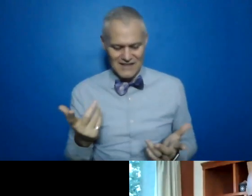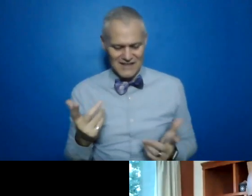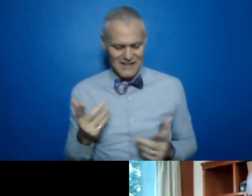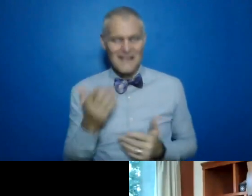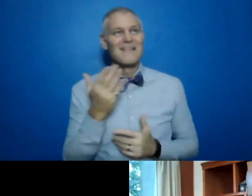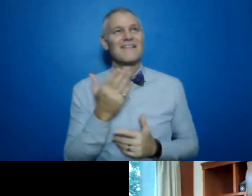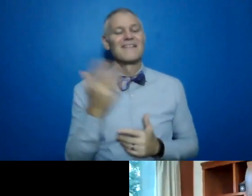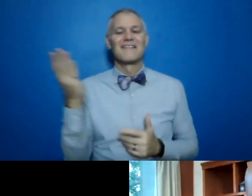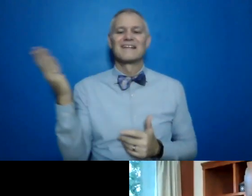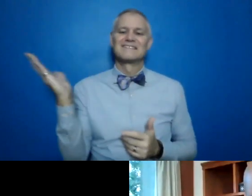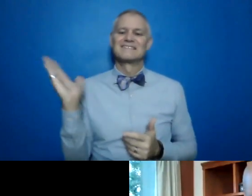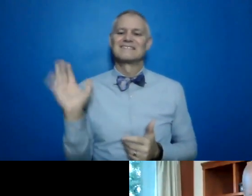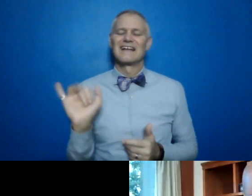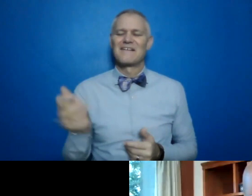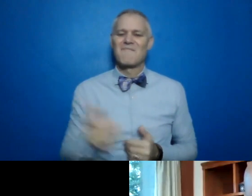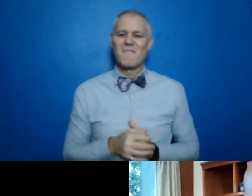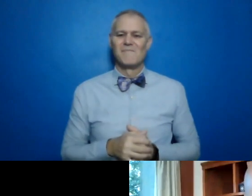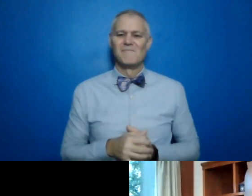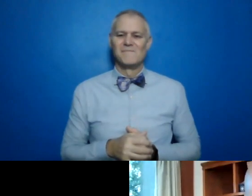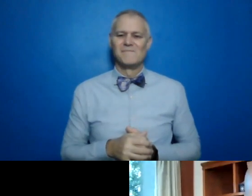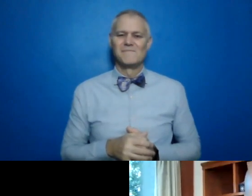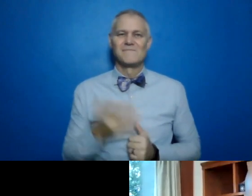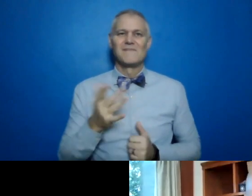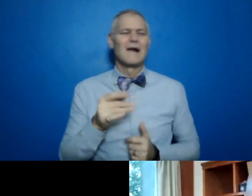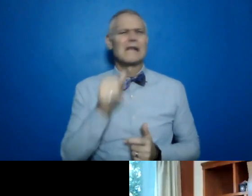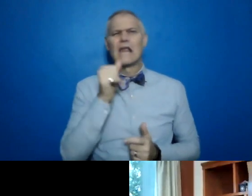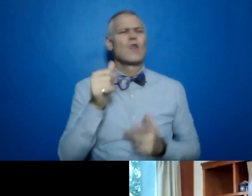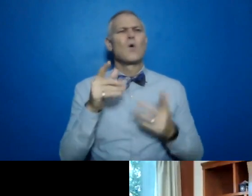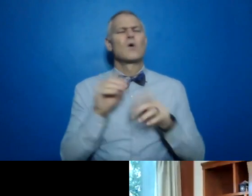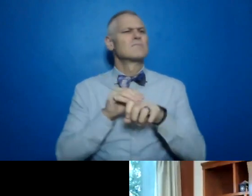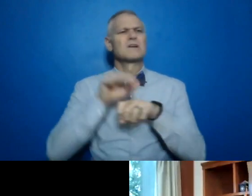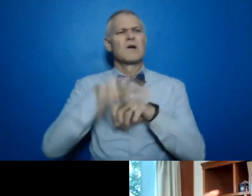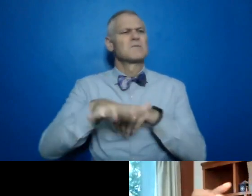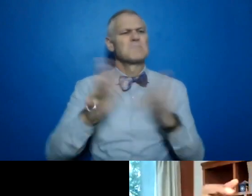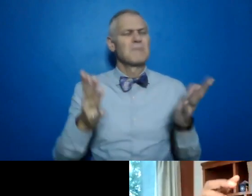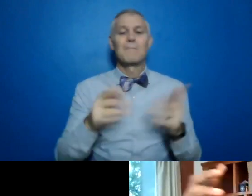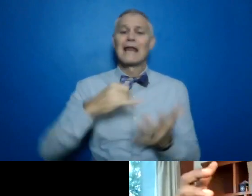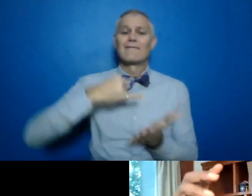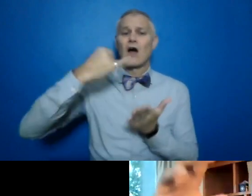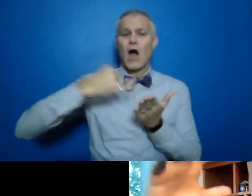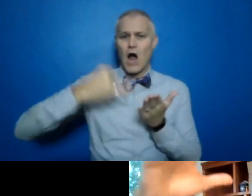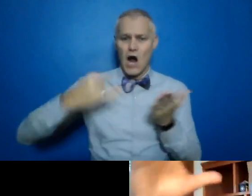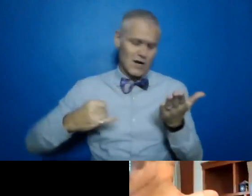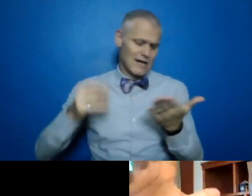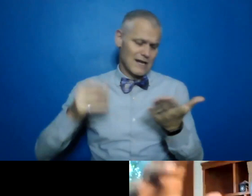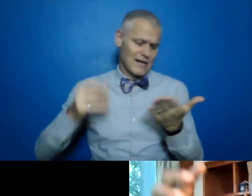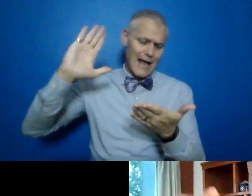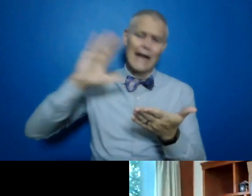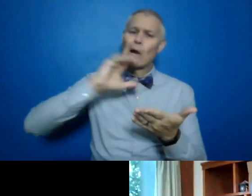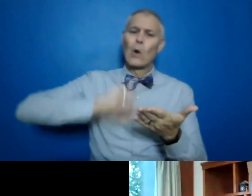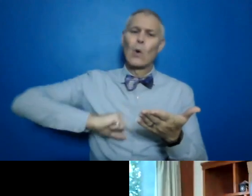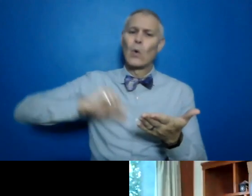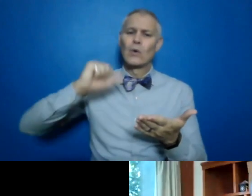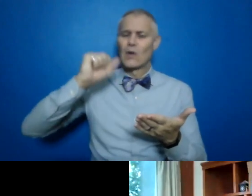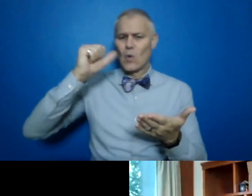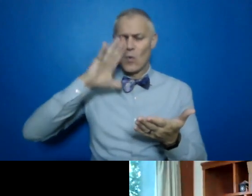non-consequential, when you have artwork that creates God as an old white guy and